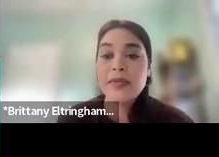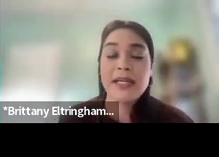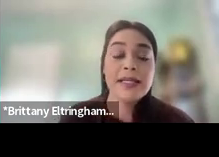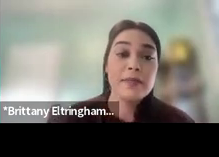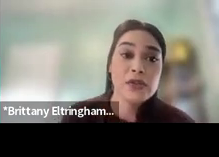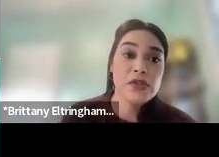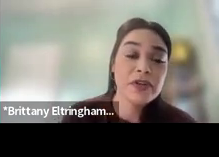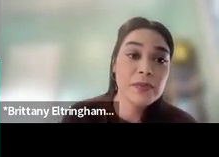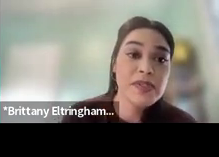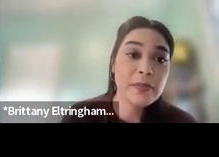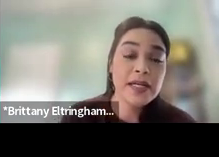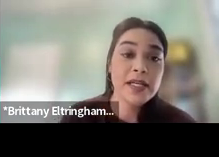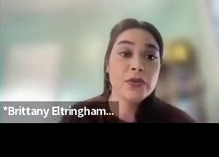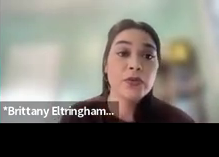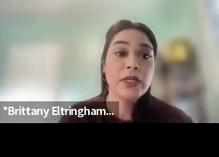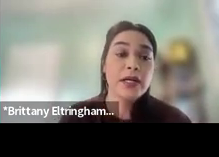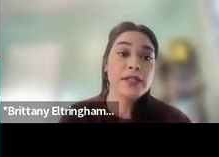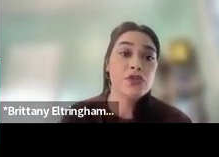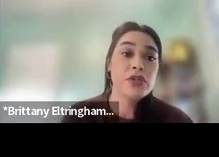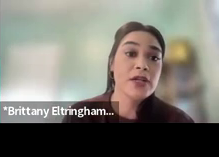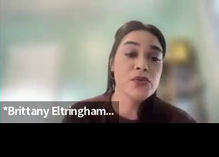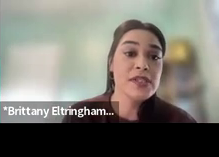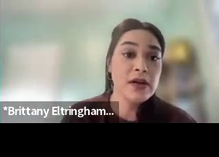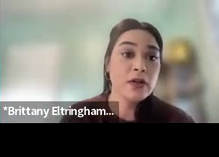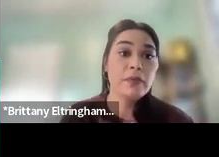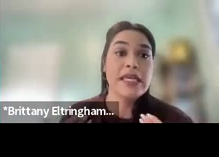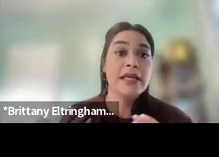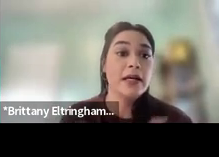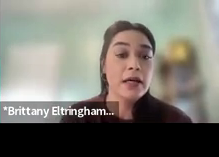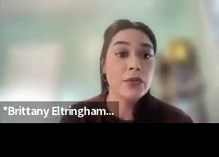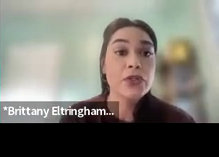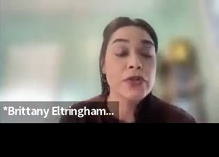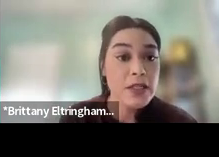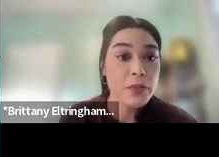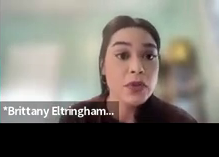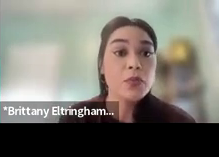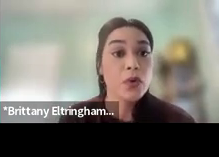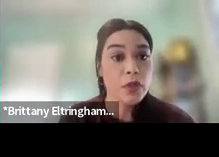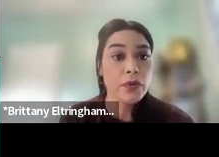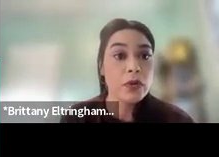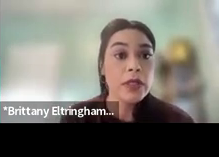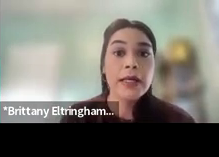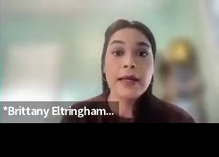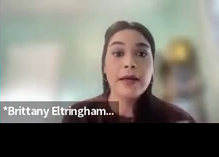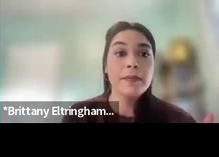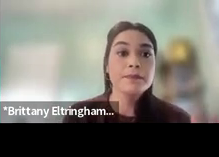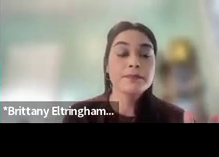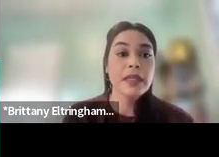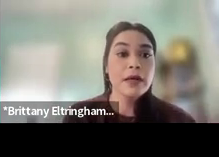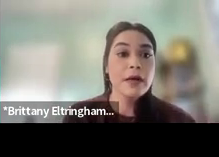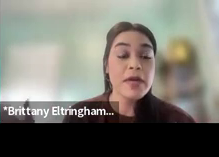You know, I keep getting emails from somebody who is trying to sell me retractable, portable